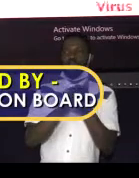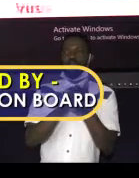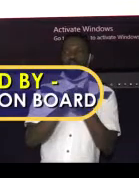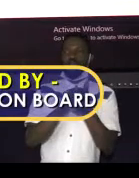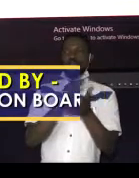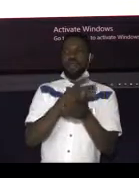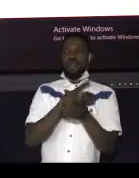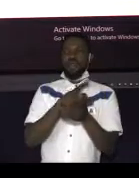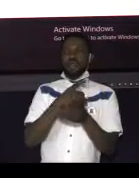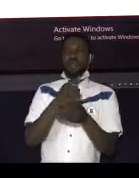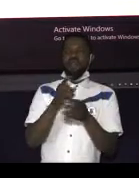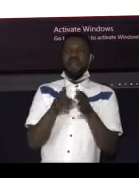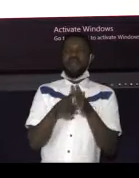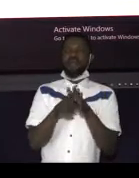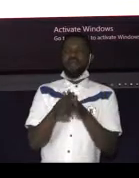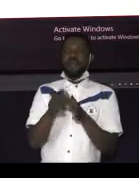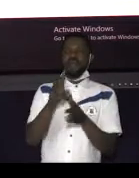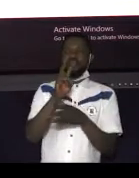and